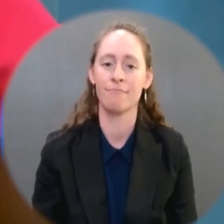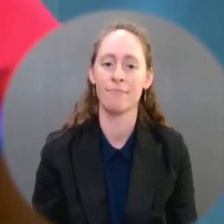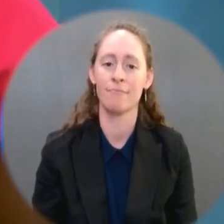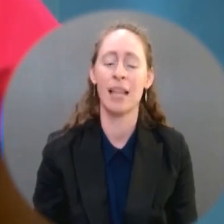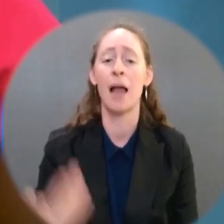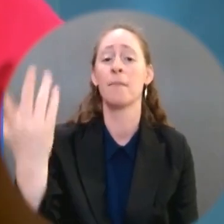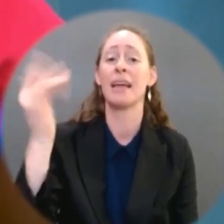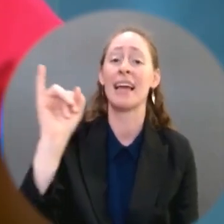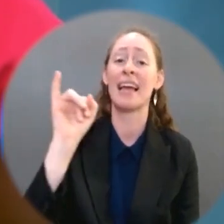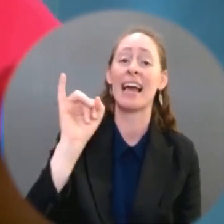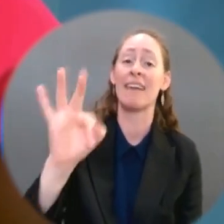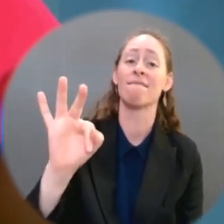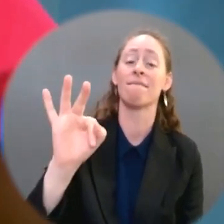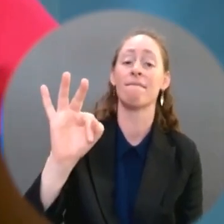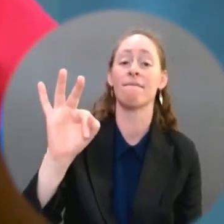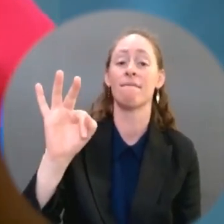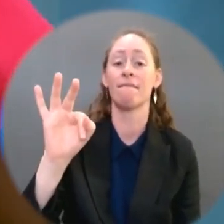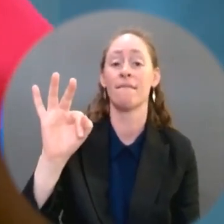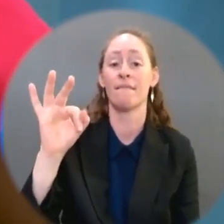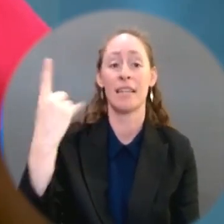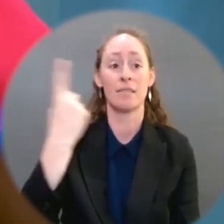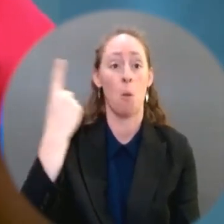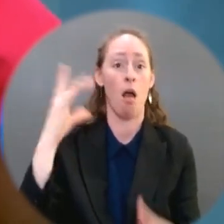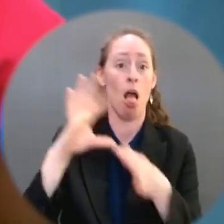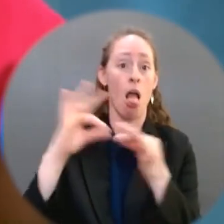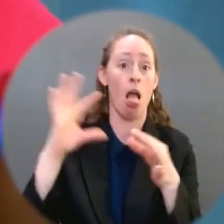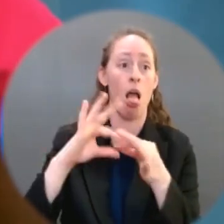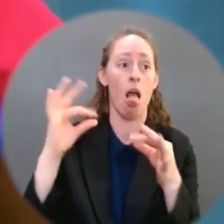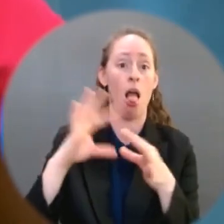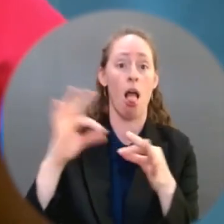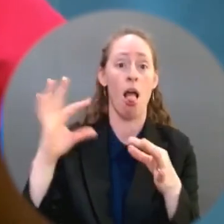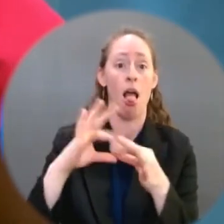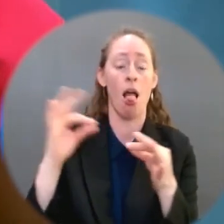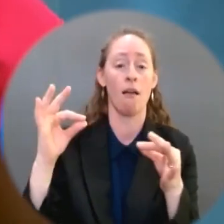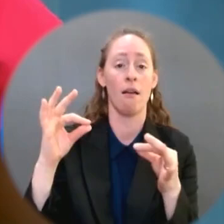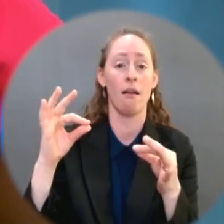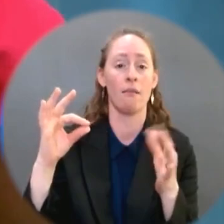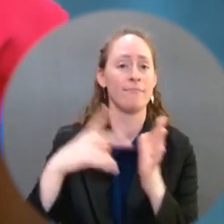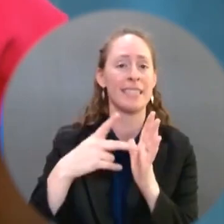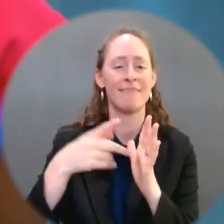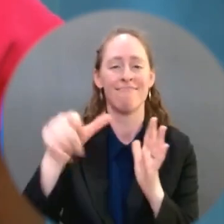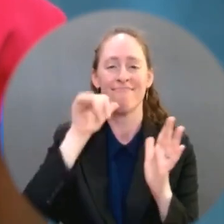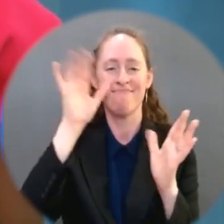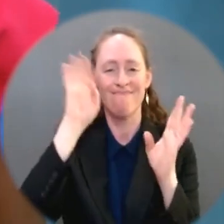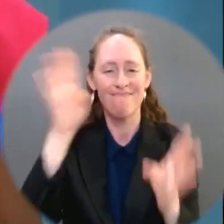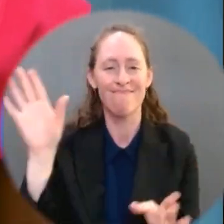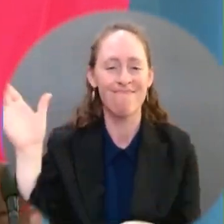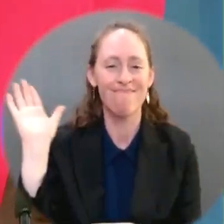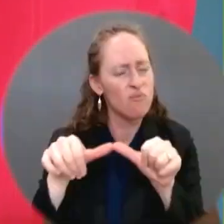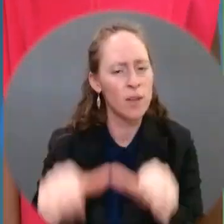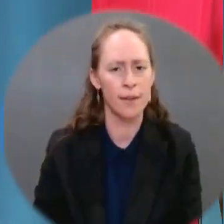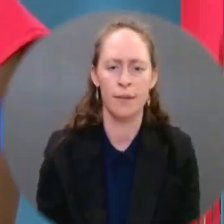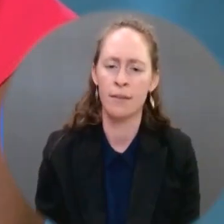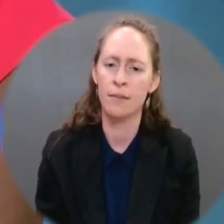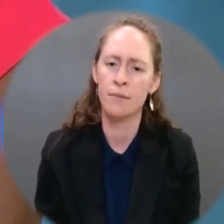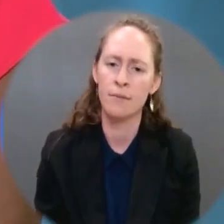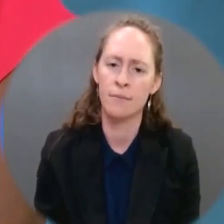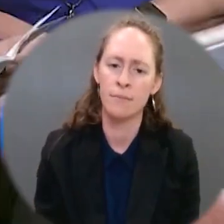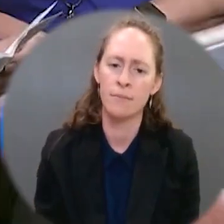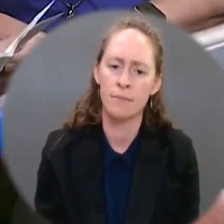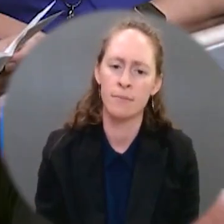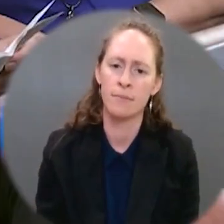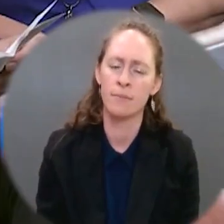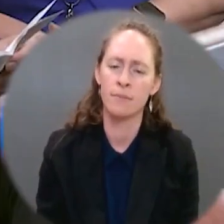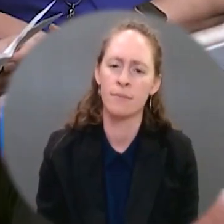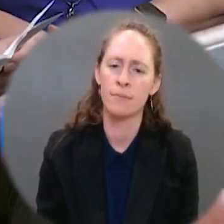if anyone telling you differently about what the president said, they weren't listening to the president himself. Following up about